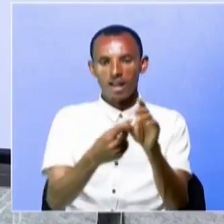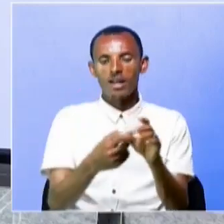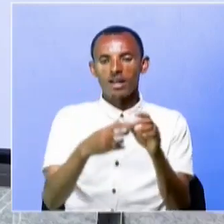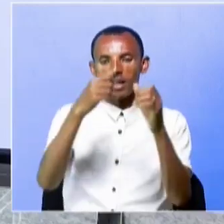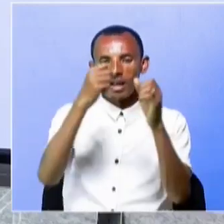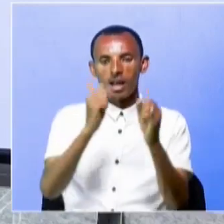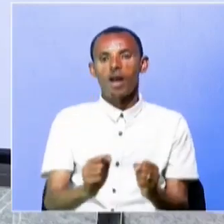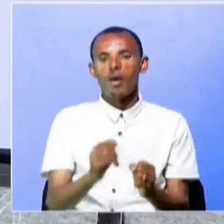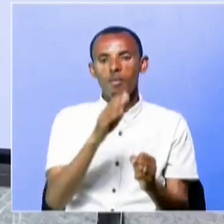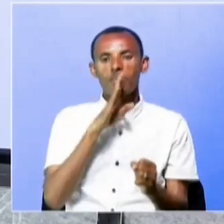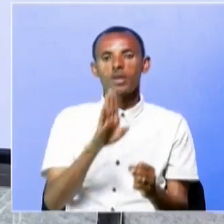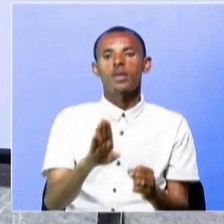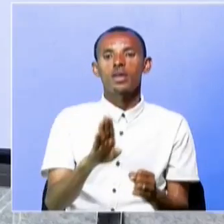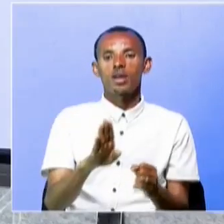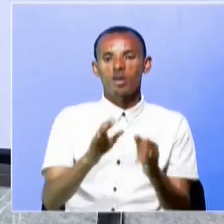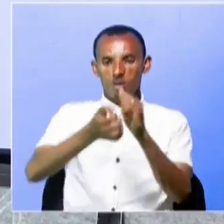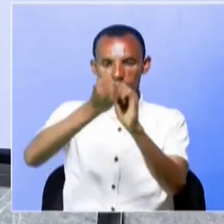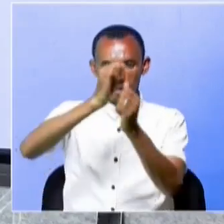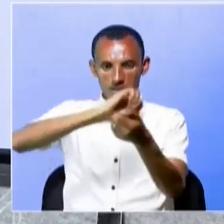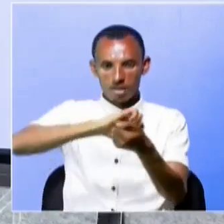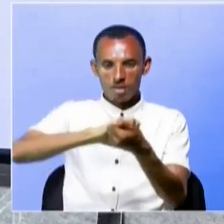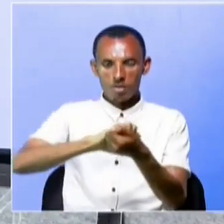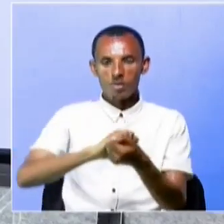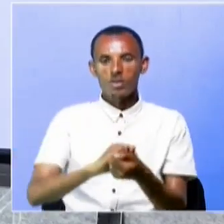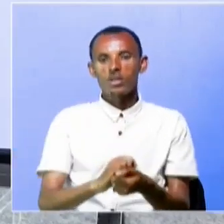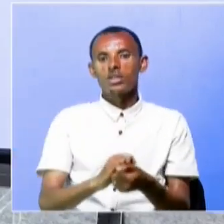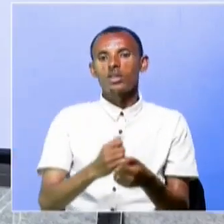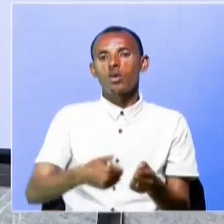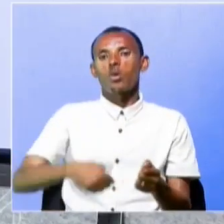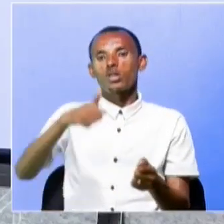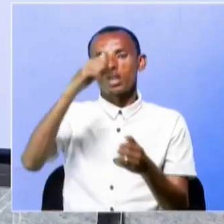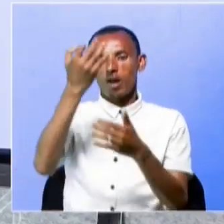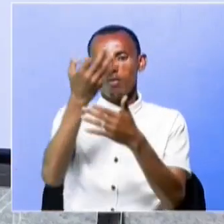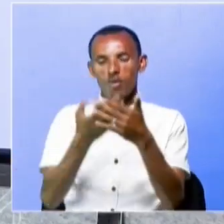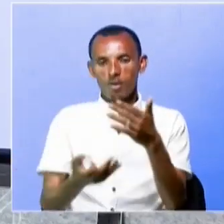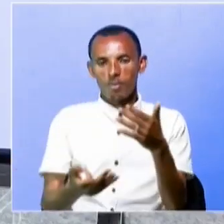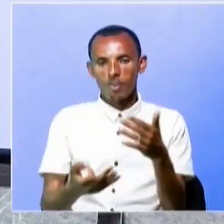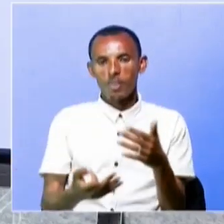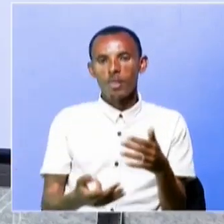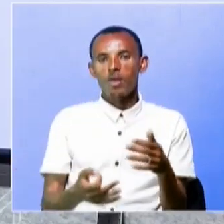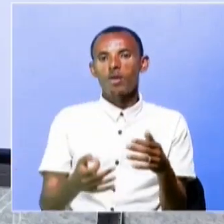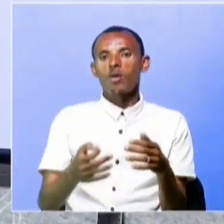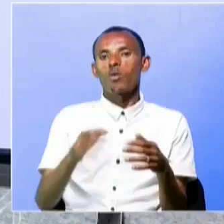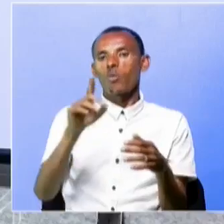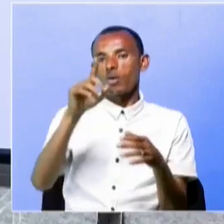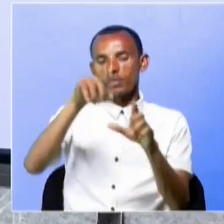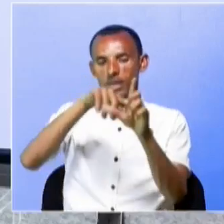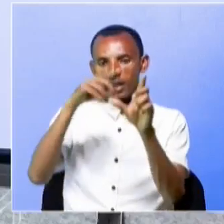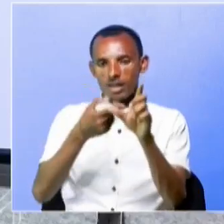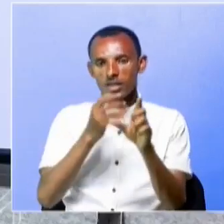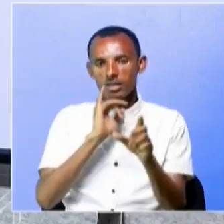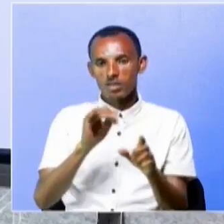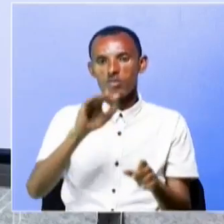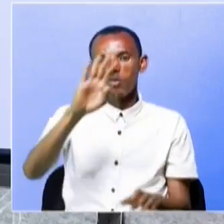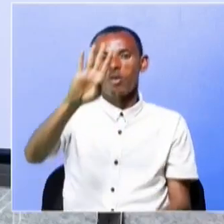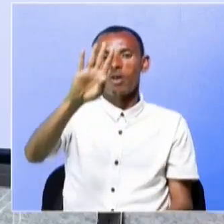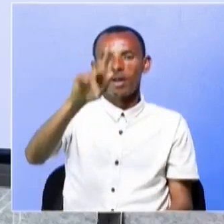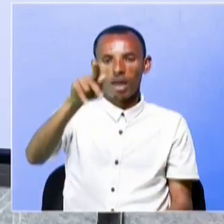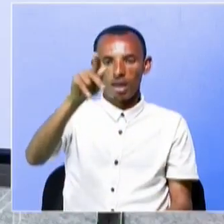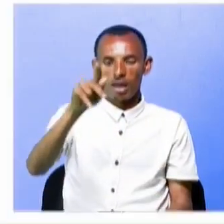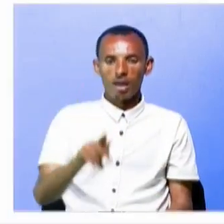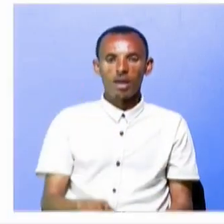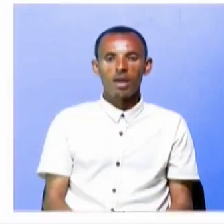can be converted into their original form. Okay, one of the angle is 4K,